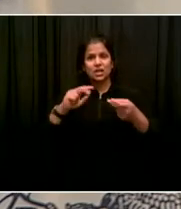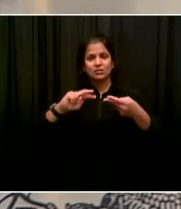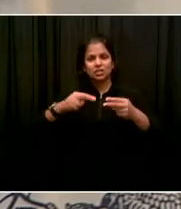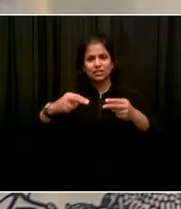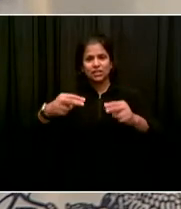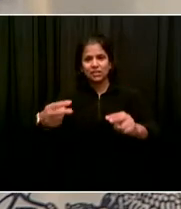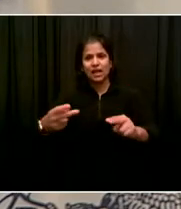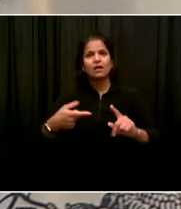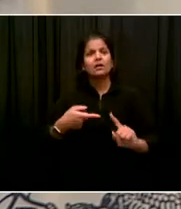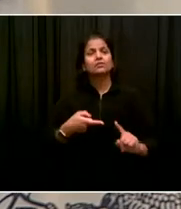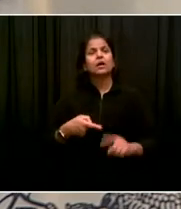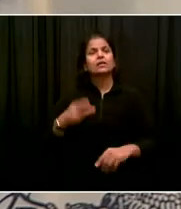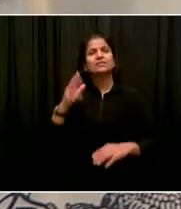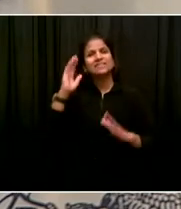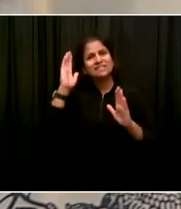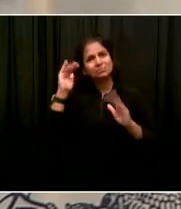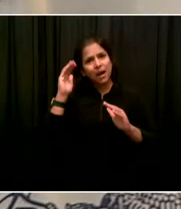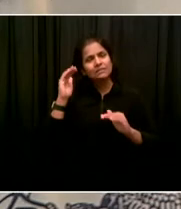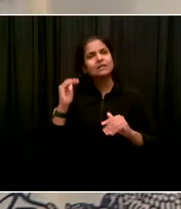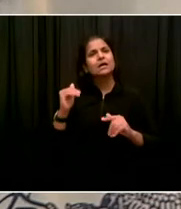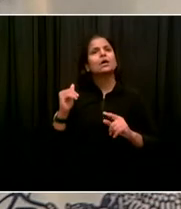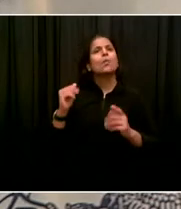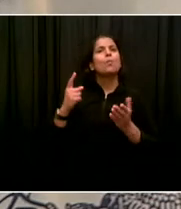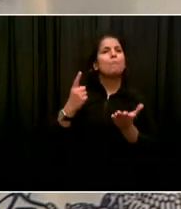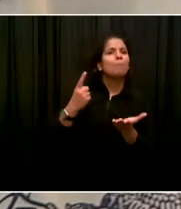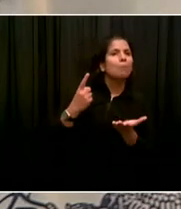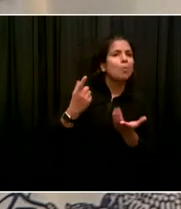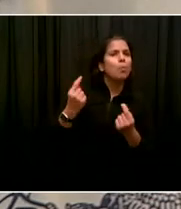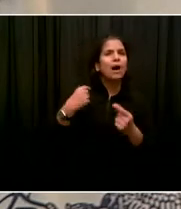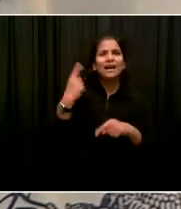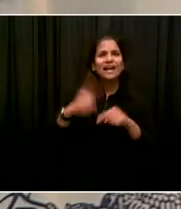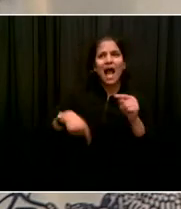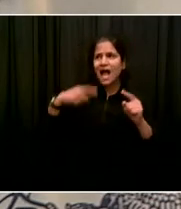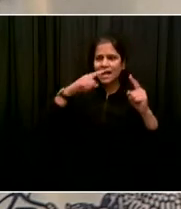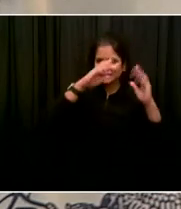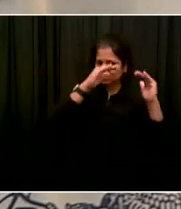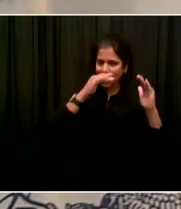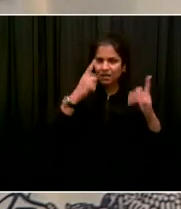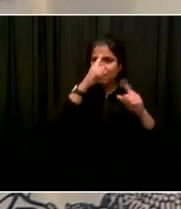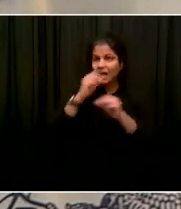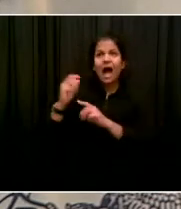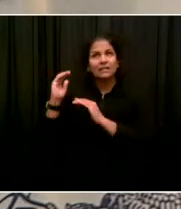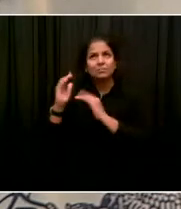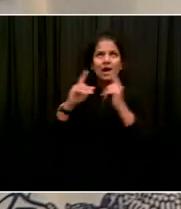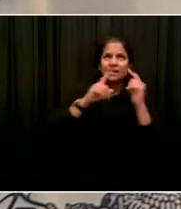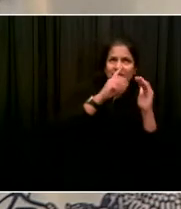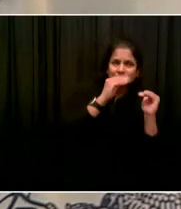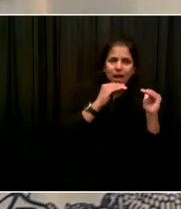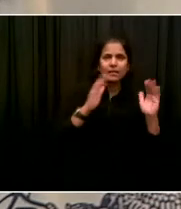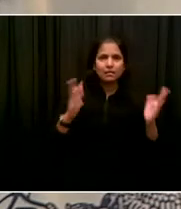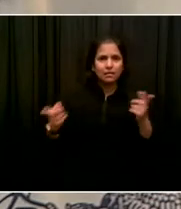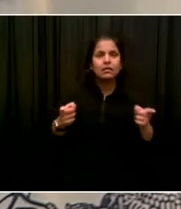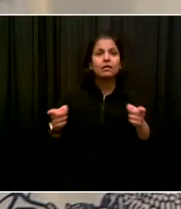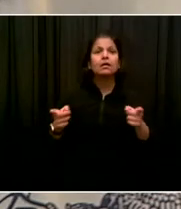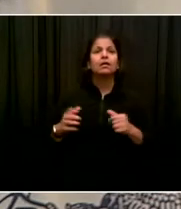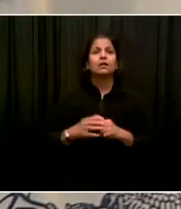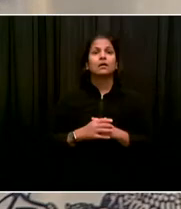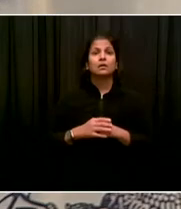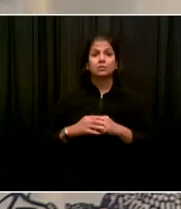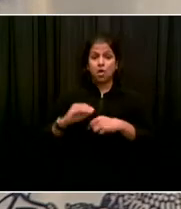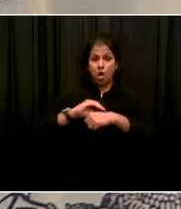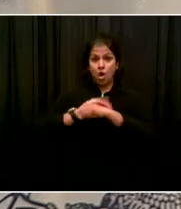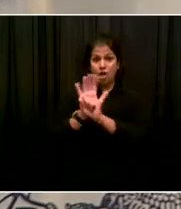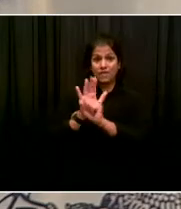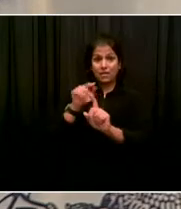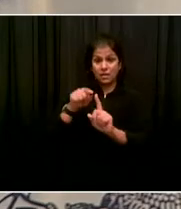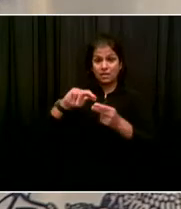with assurance whether there's going to be more variants or how they're going to act. But at the same time, I want to emphasize what the eternal truths